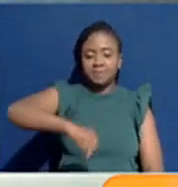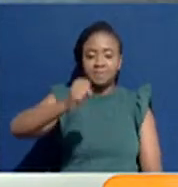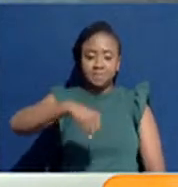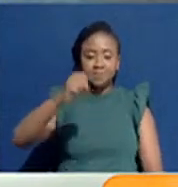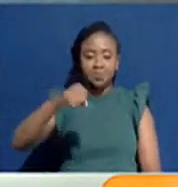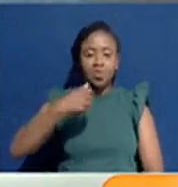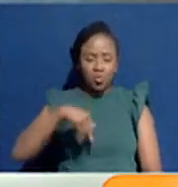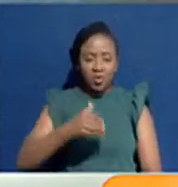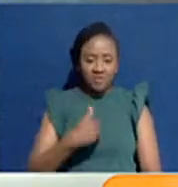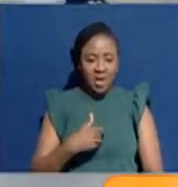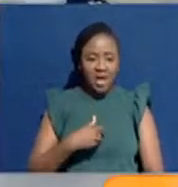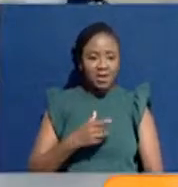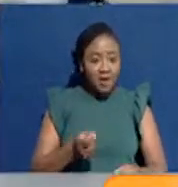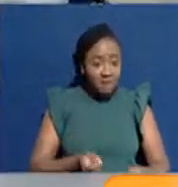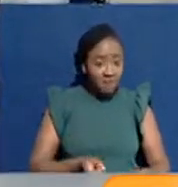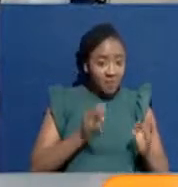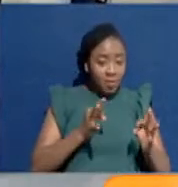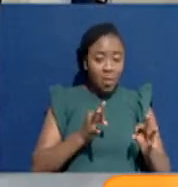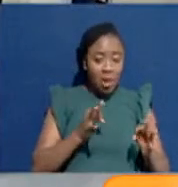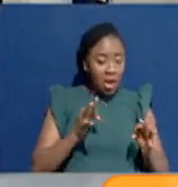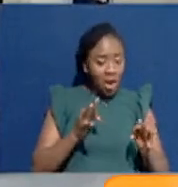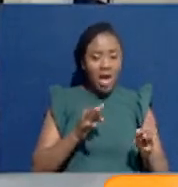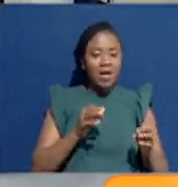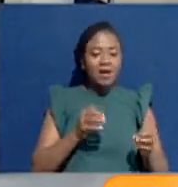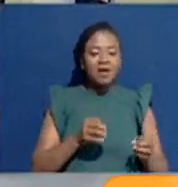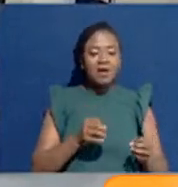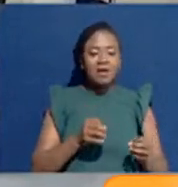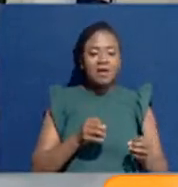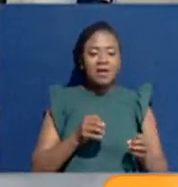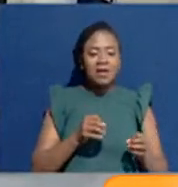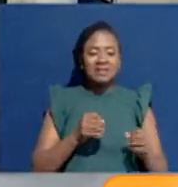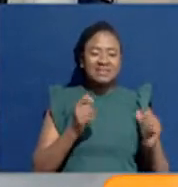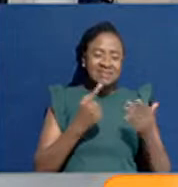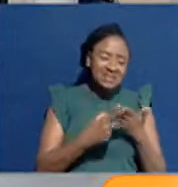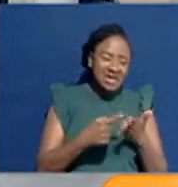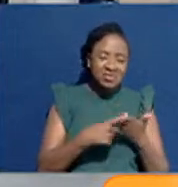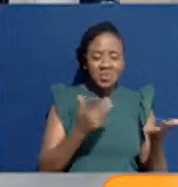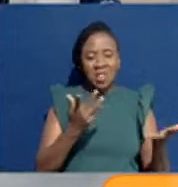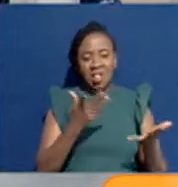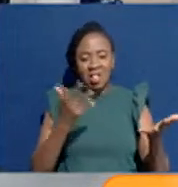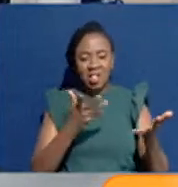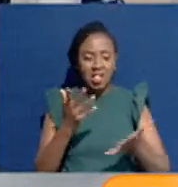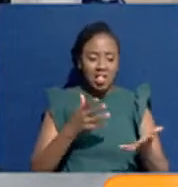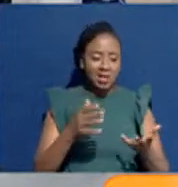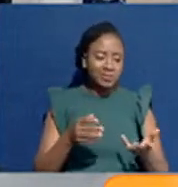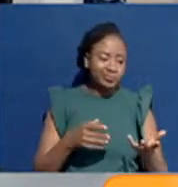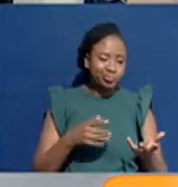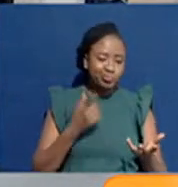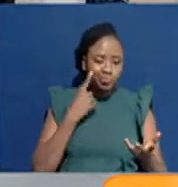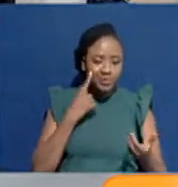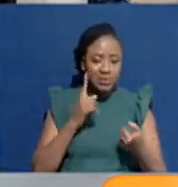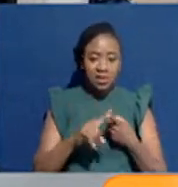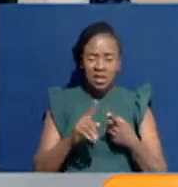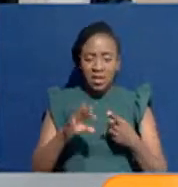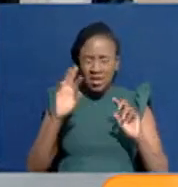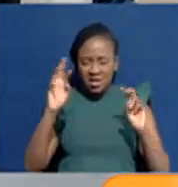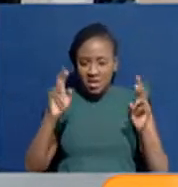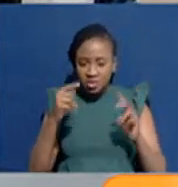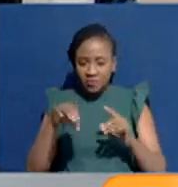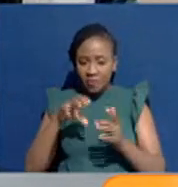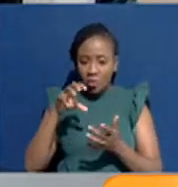informal agreements, or rather informal discussions, things to do with the content creators, for